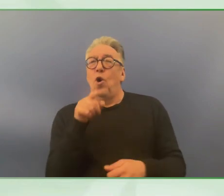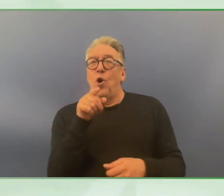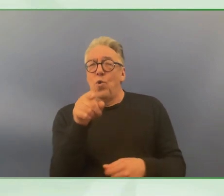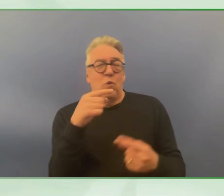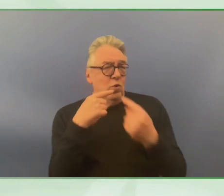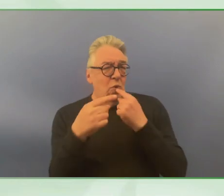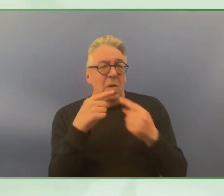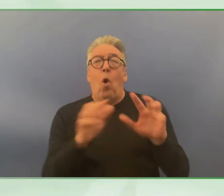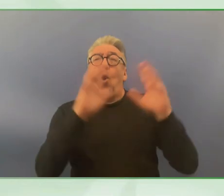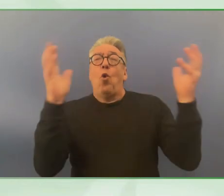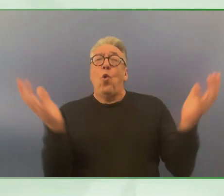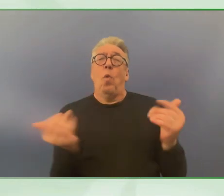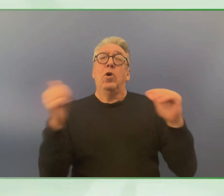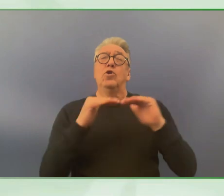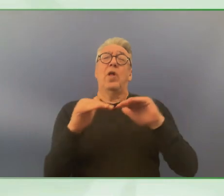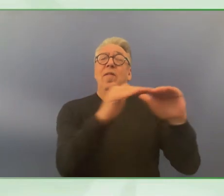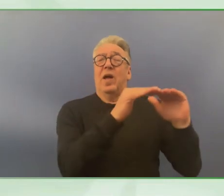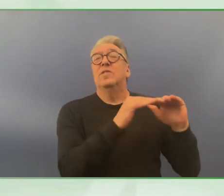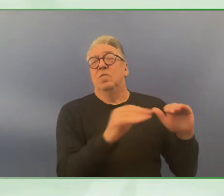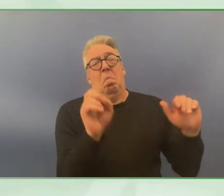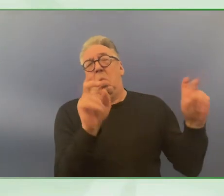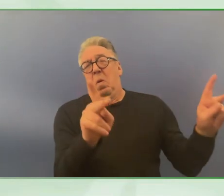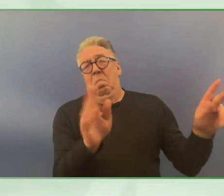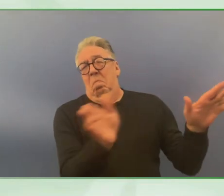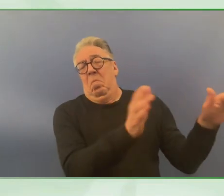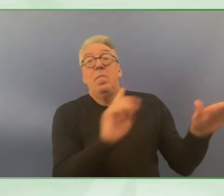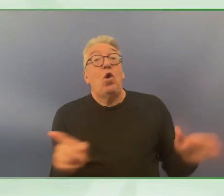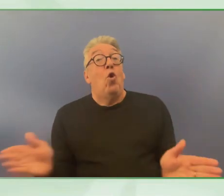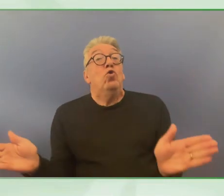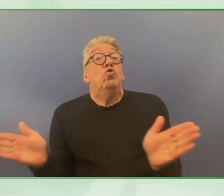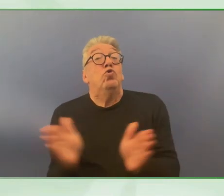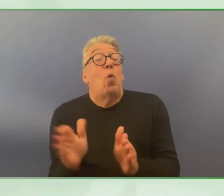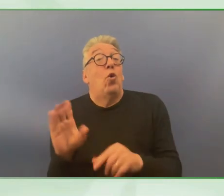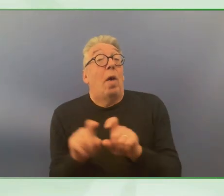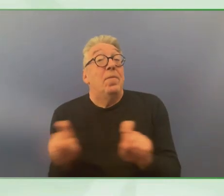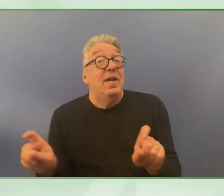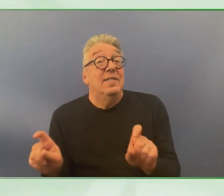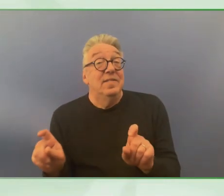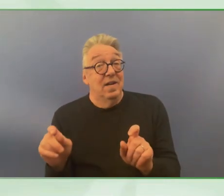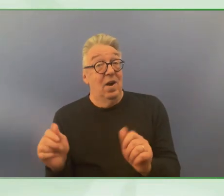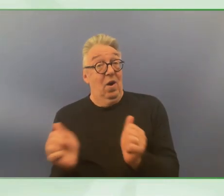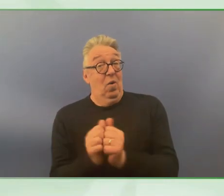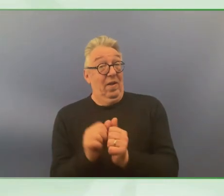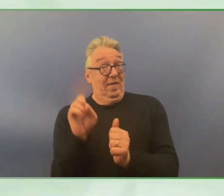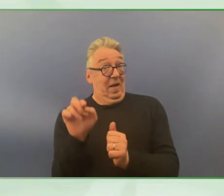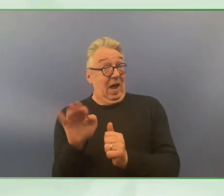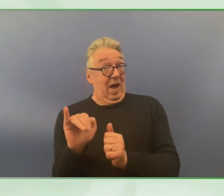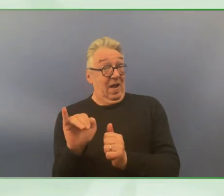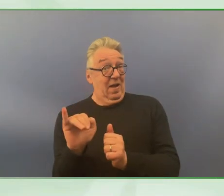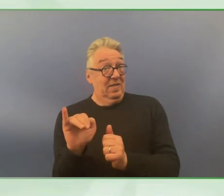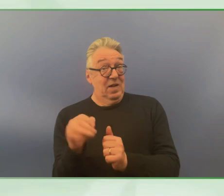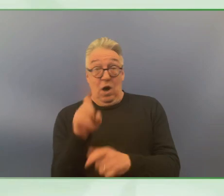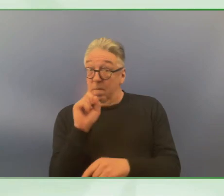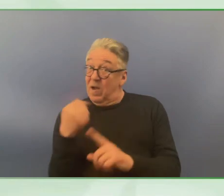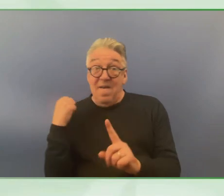people, and in smaller countries or in countries that start or where these initiatives are starting, it's a bit different. No? You need to fight for every hour that